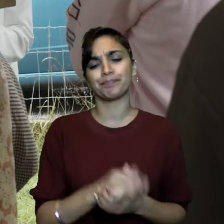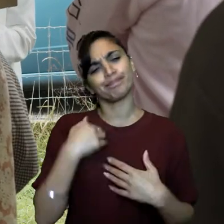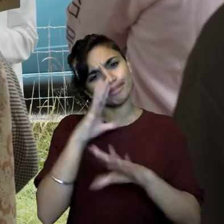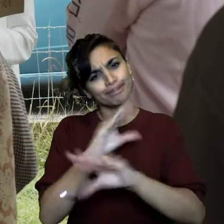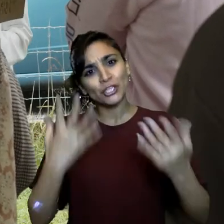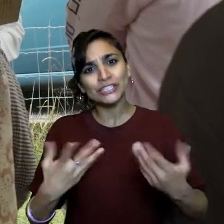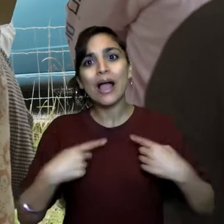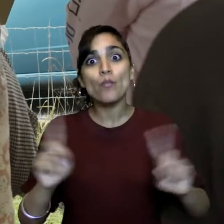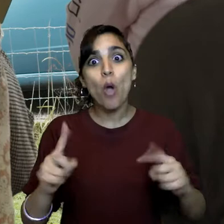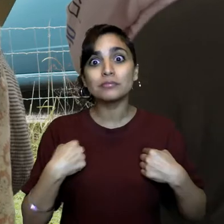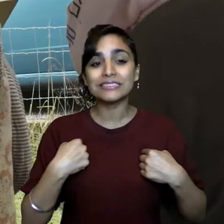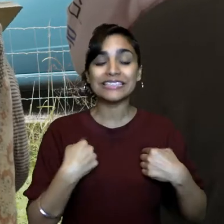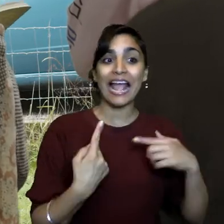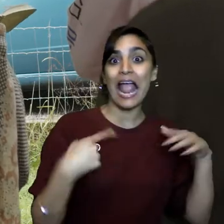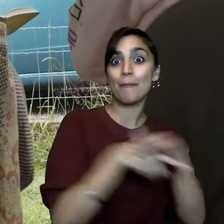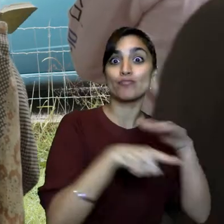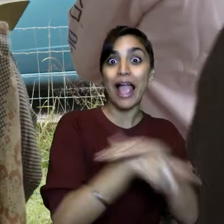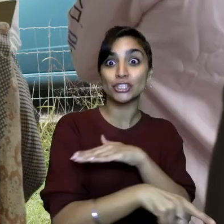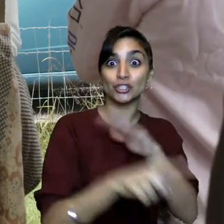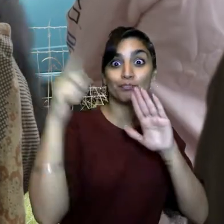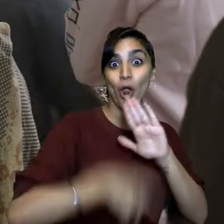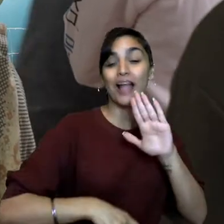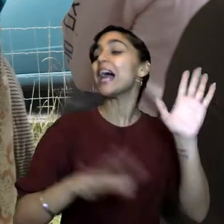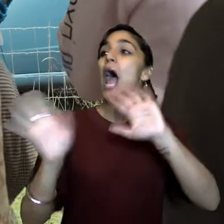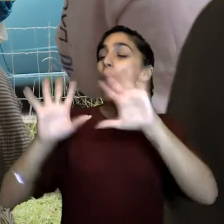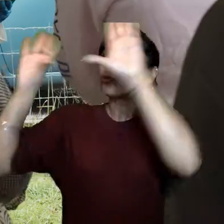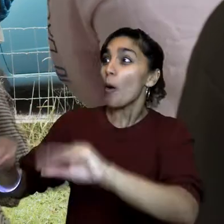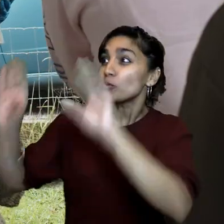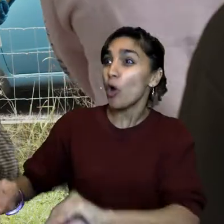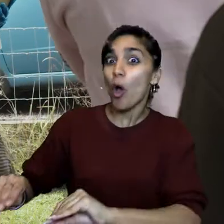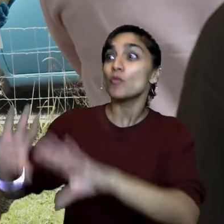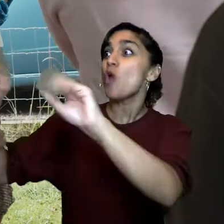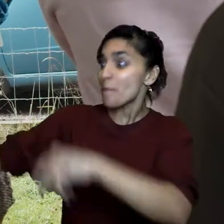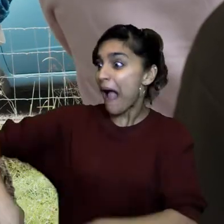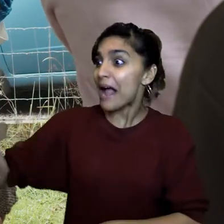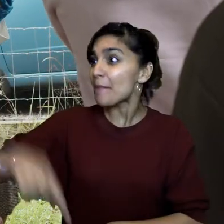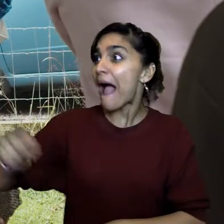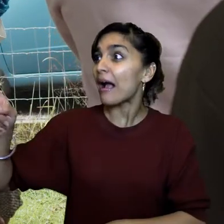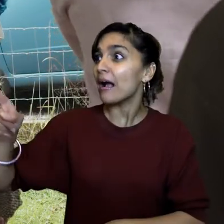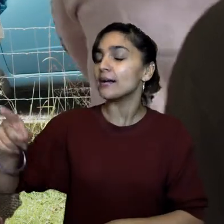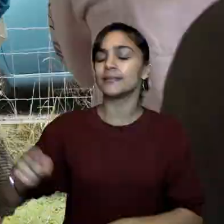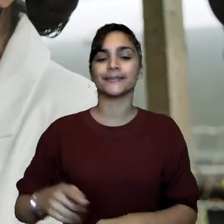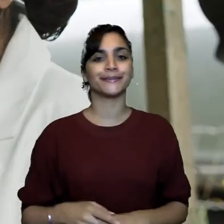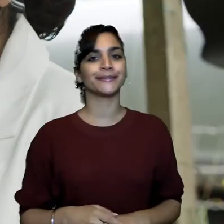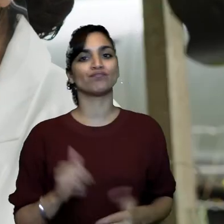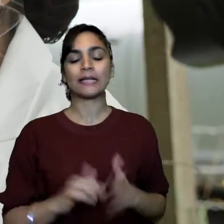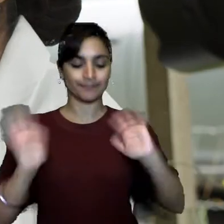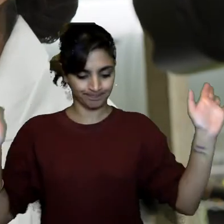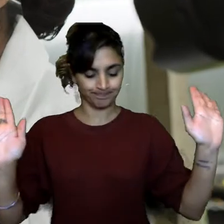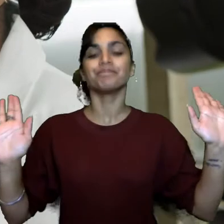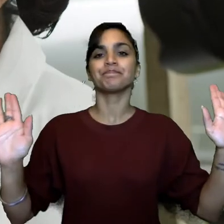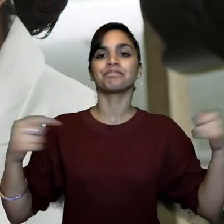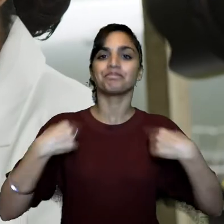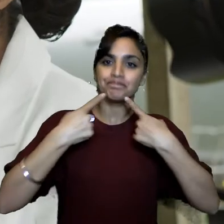to you all that my new immigration program. Wait stop stop you come back here. Right I pronounce